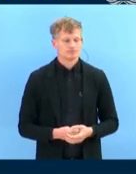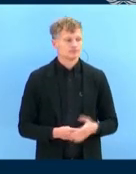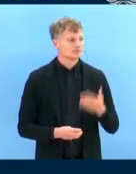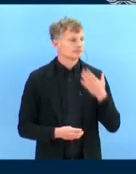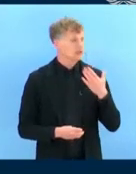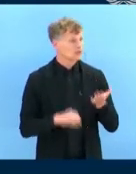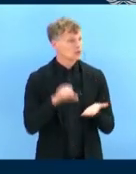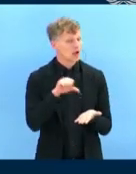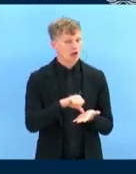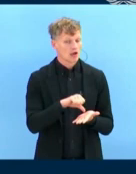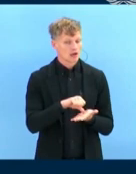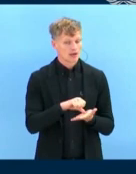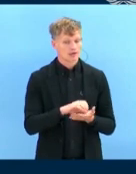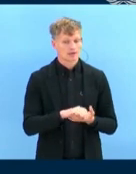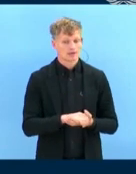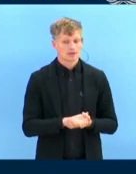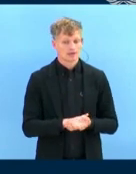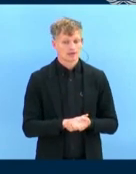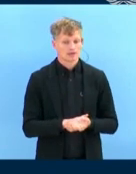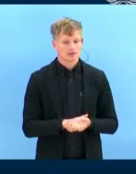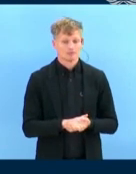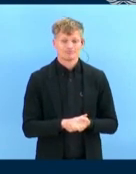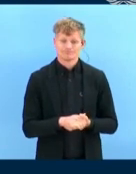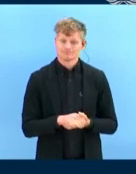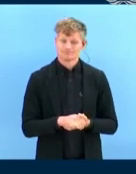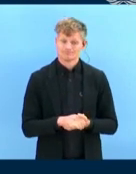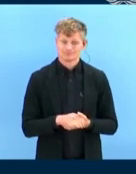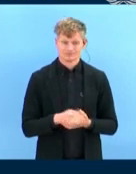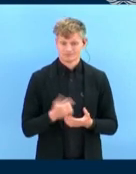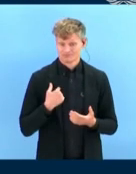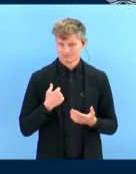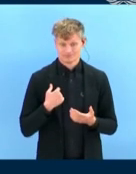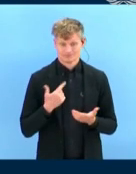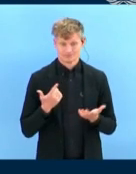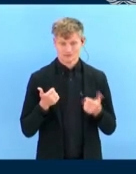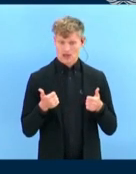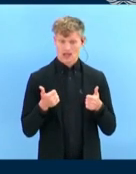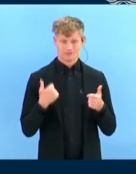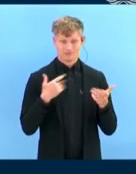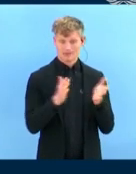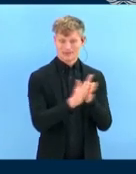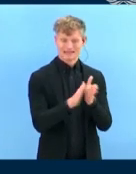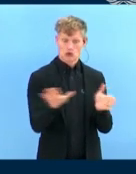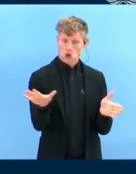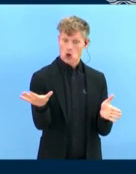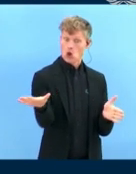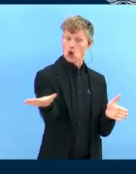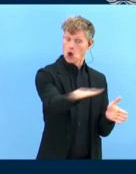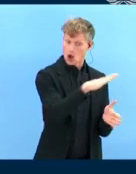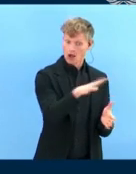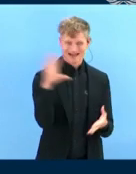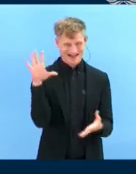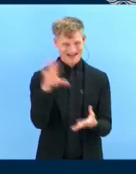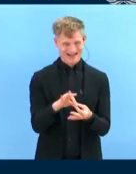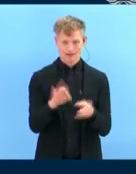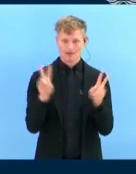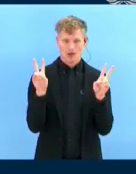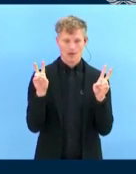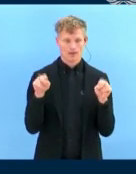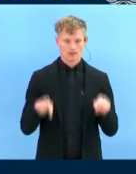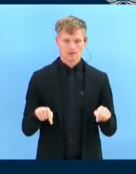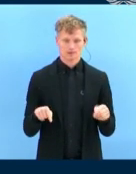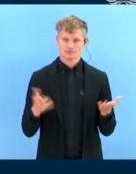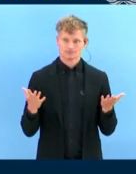Thank you, Iran. I am happy to remind all speakers to please speak to the topic of this